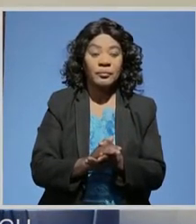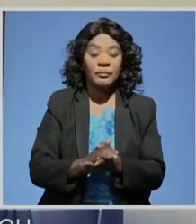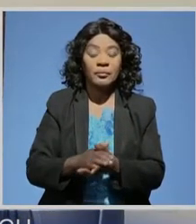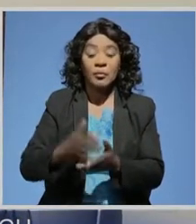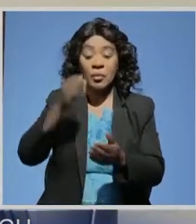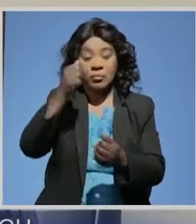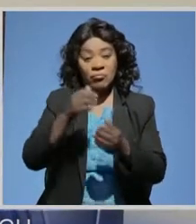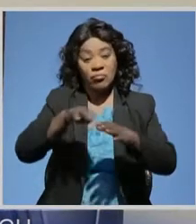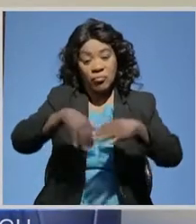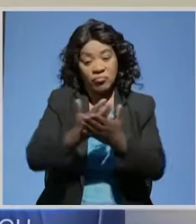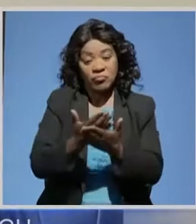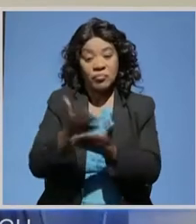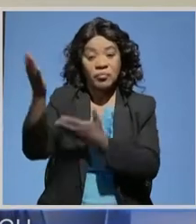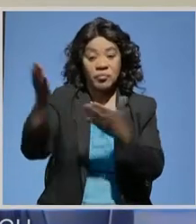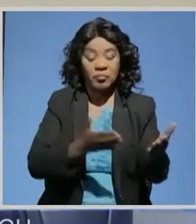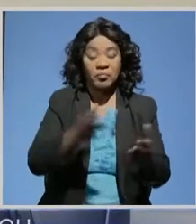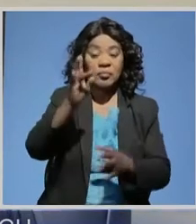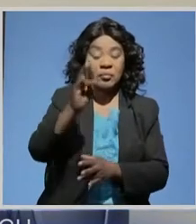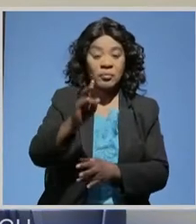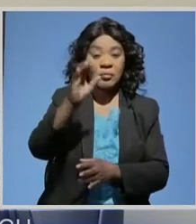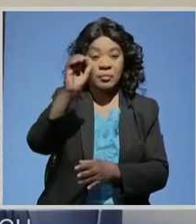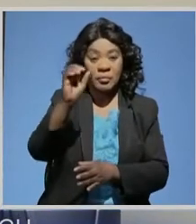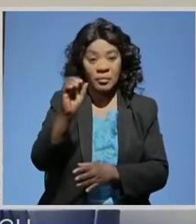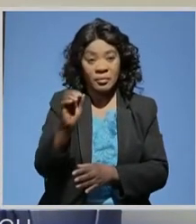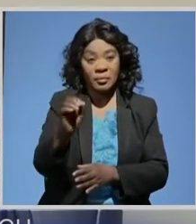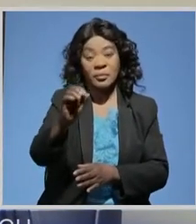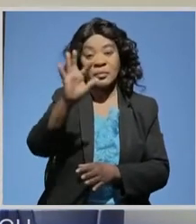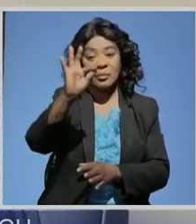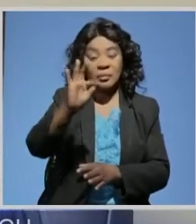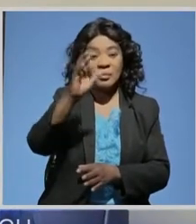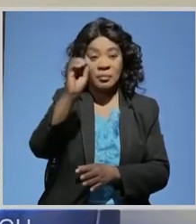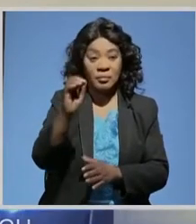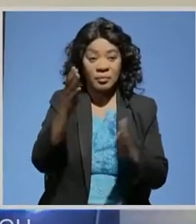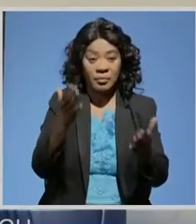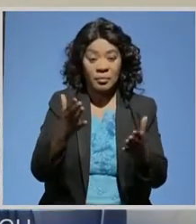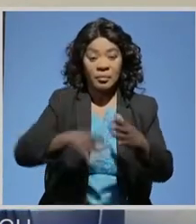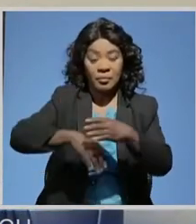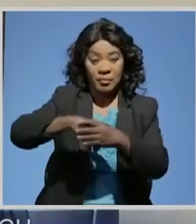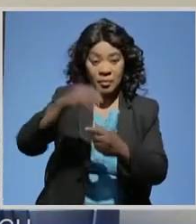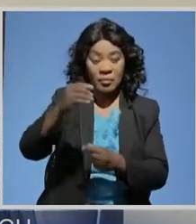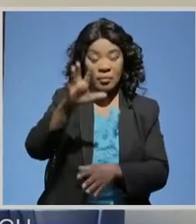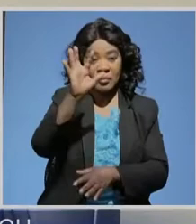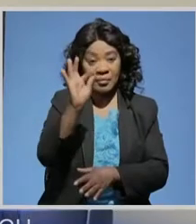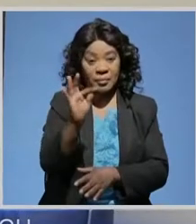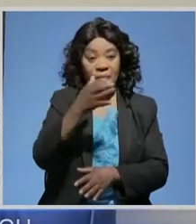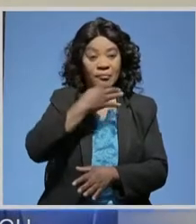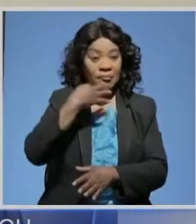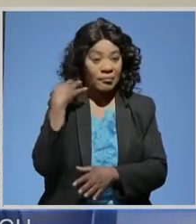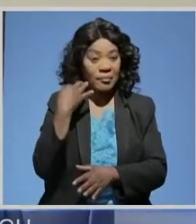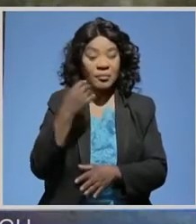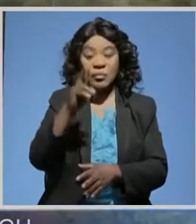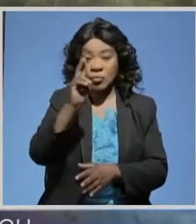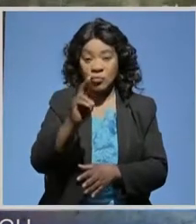with us. And as farmers, as an industry, out of 9 farms, 2 have already closed